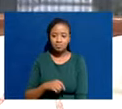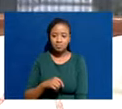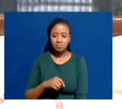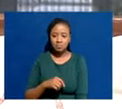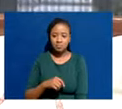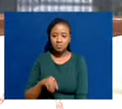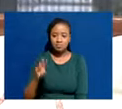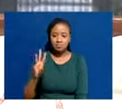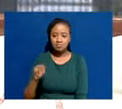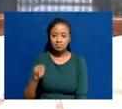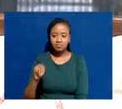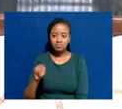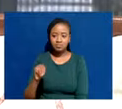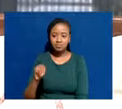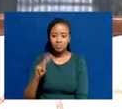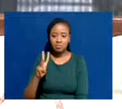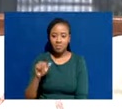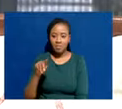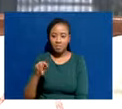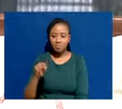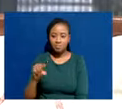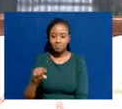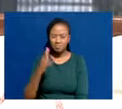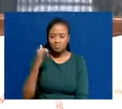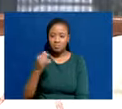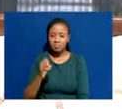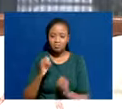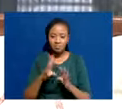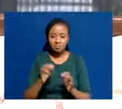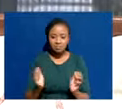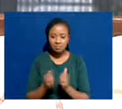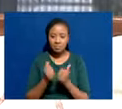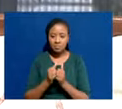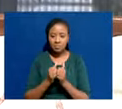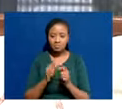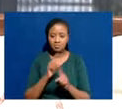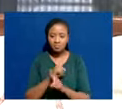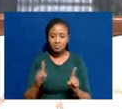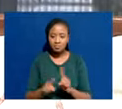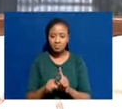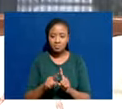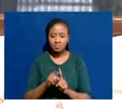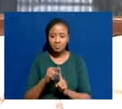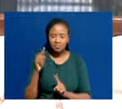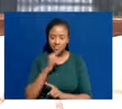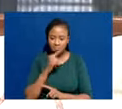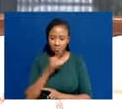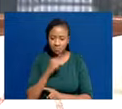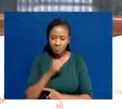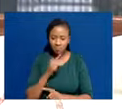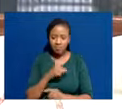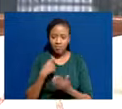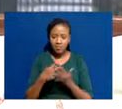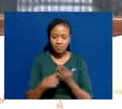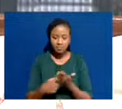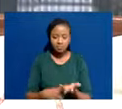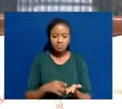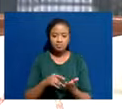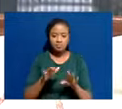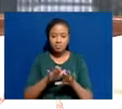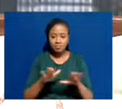210 schools. Because nothing happened. Nairobi became just about politics. Nairobi became about land grabbing. It